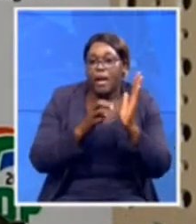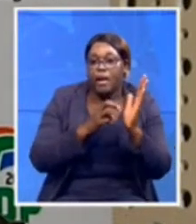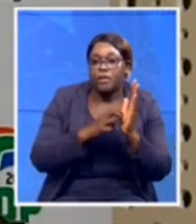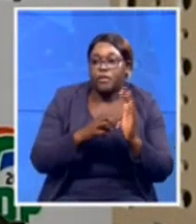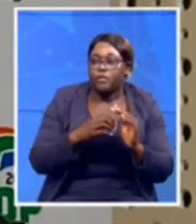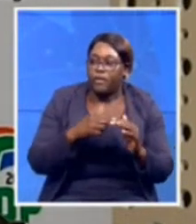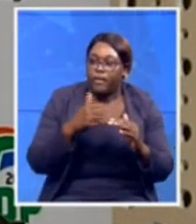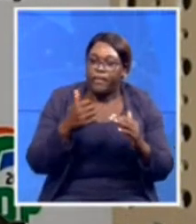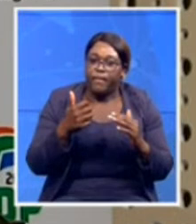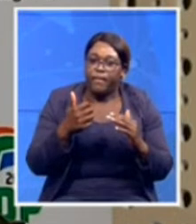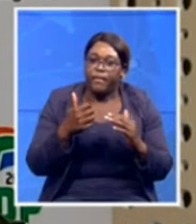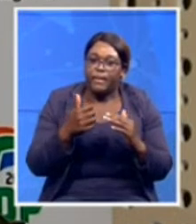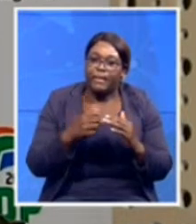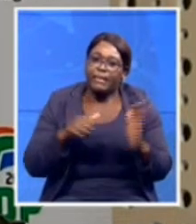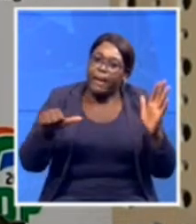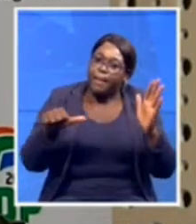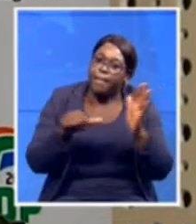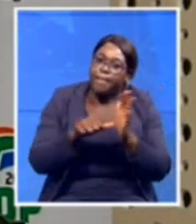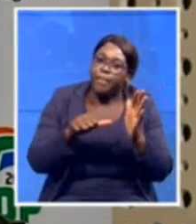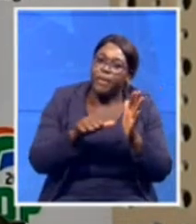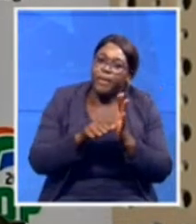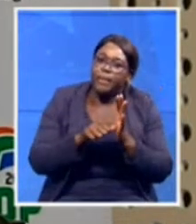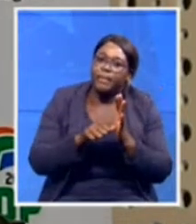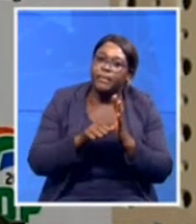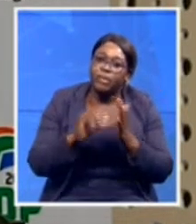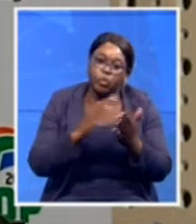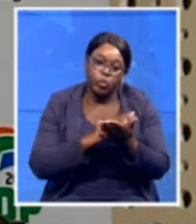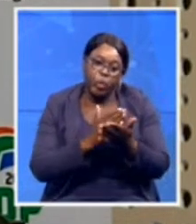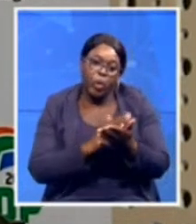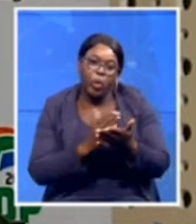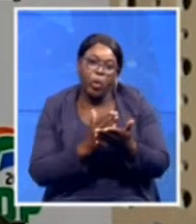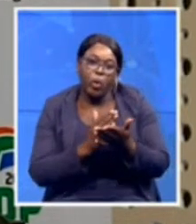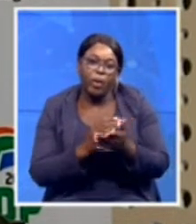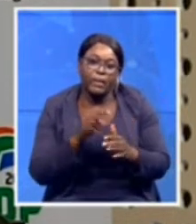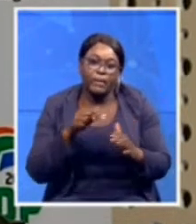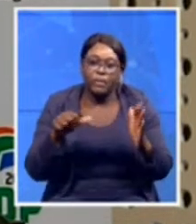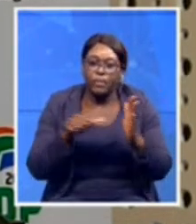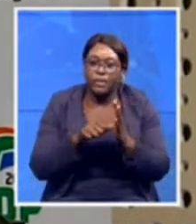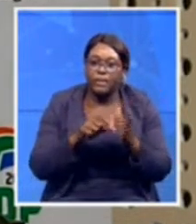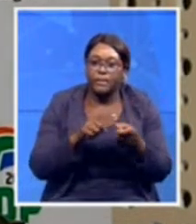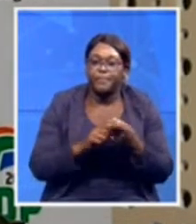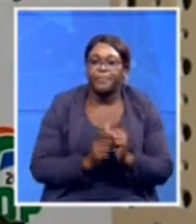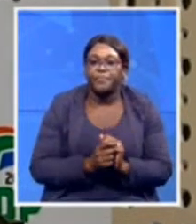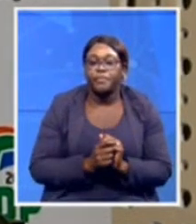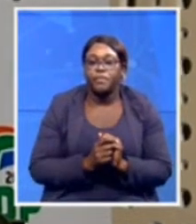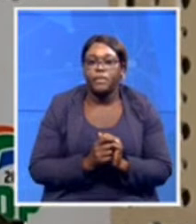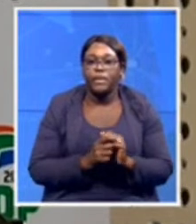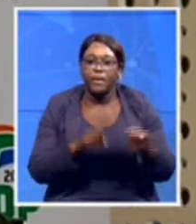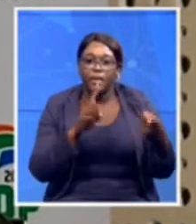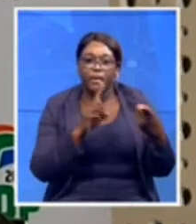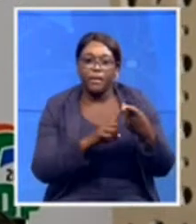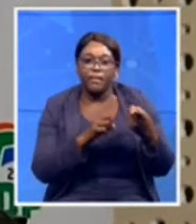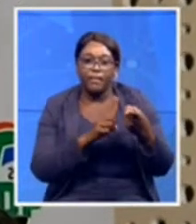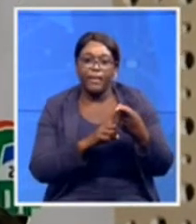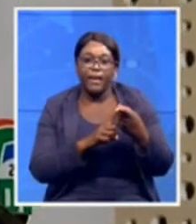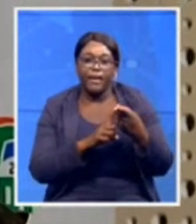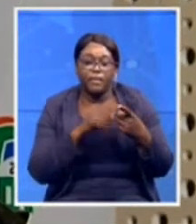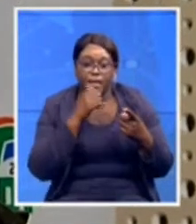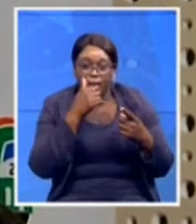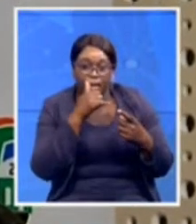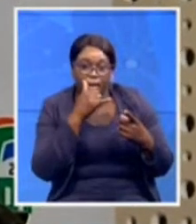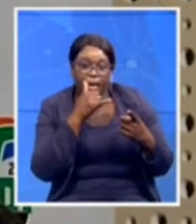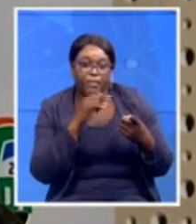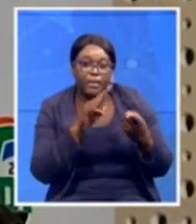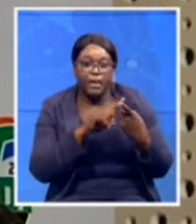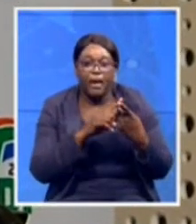what those two additional objects are. The first is the criminalizing the possession, production, and distribution of child pornography, and the second